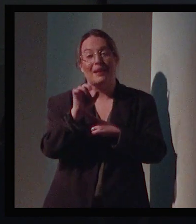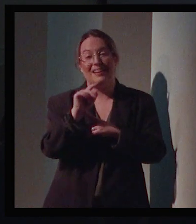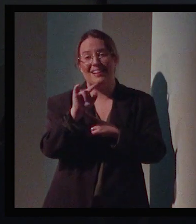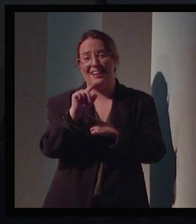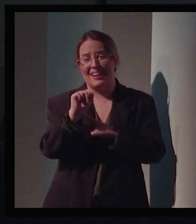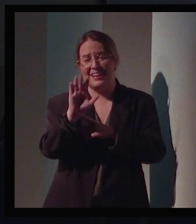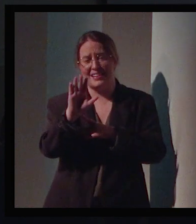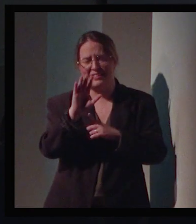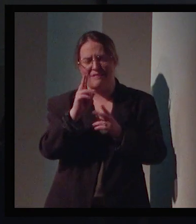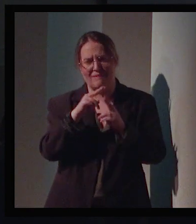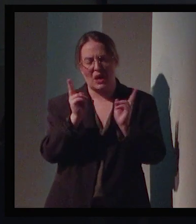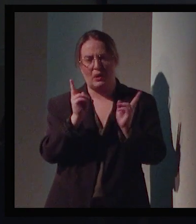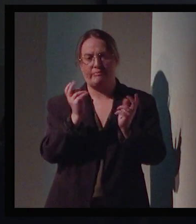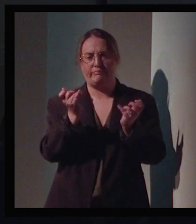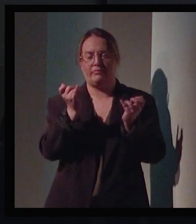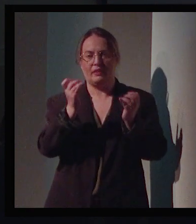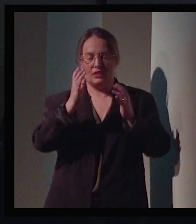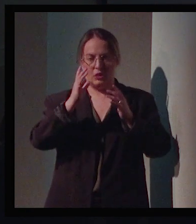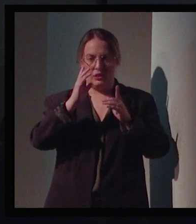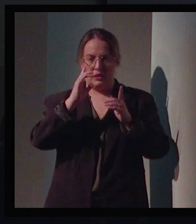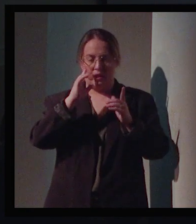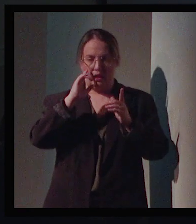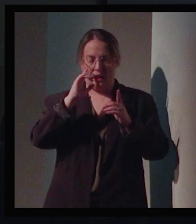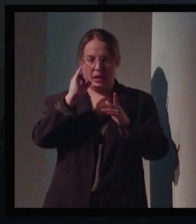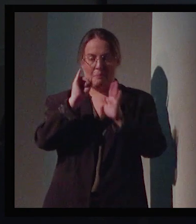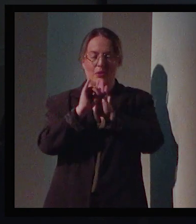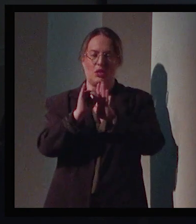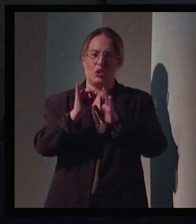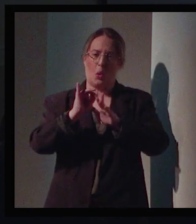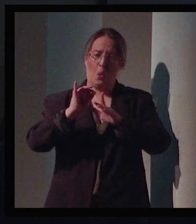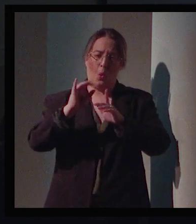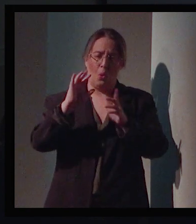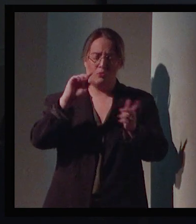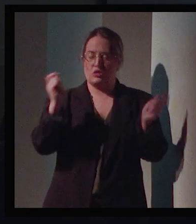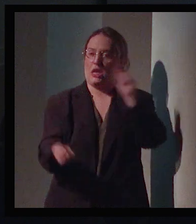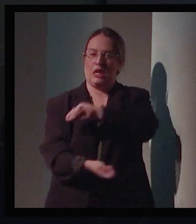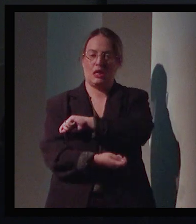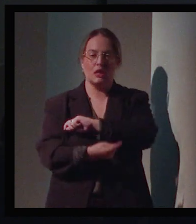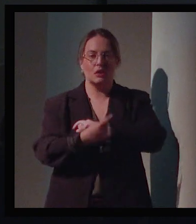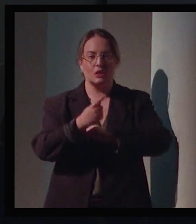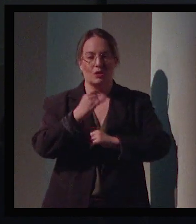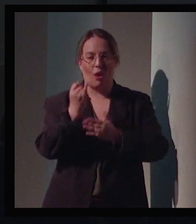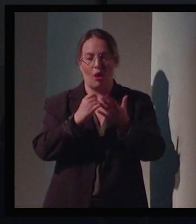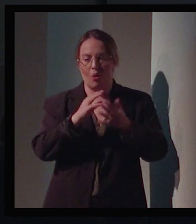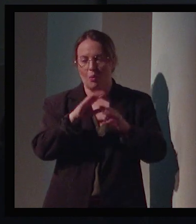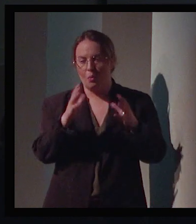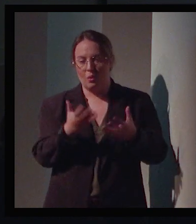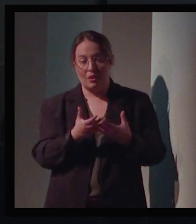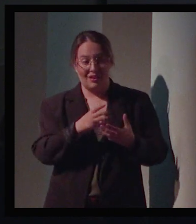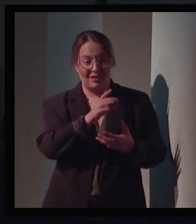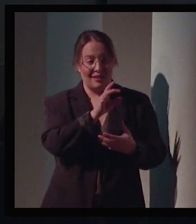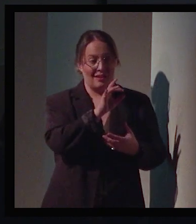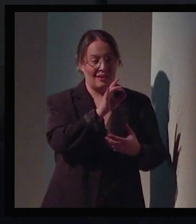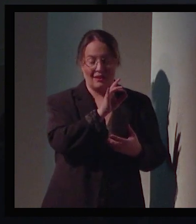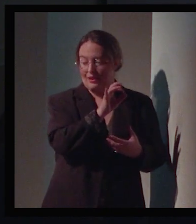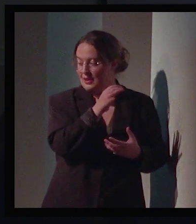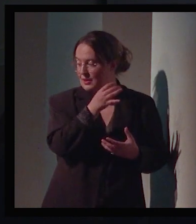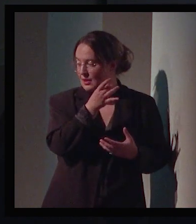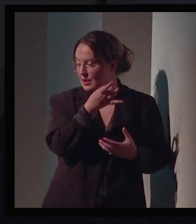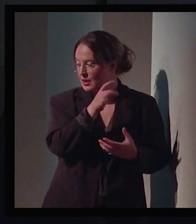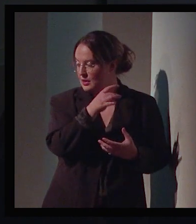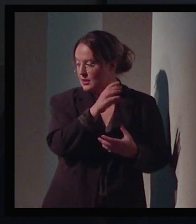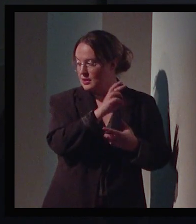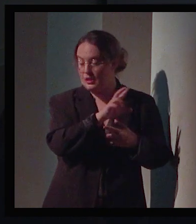exploded into the mid-19th century art world. Indeed, in 1863, it was rejected from the Salon, that